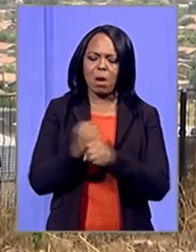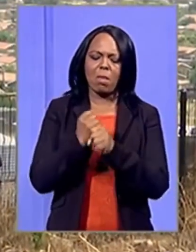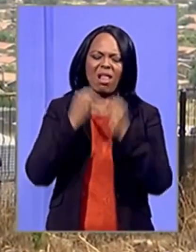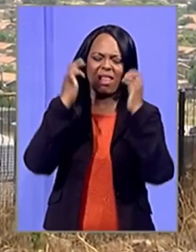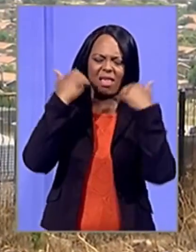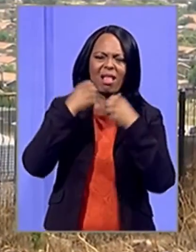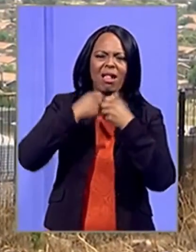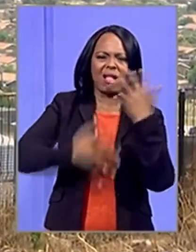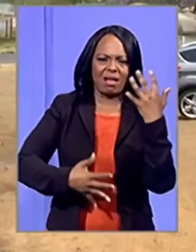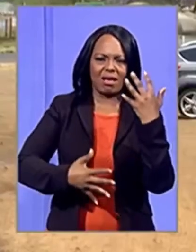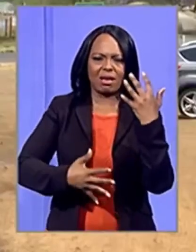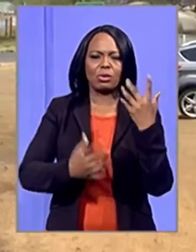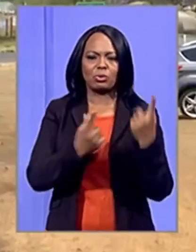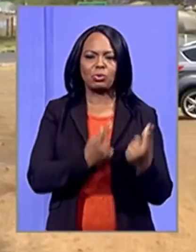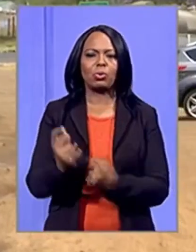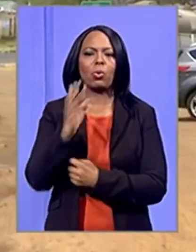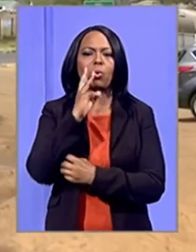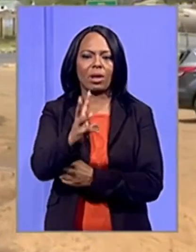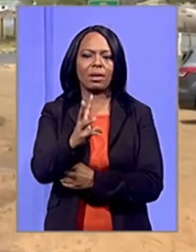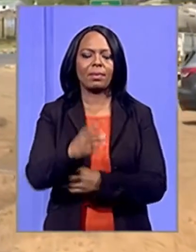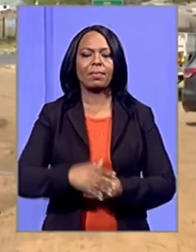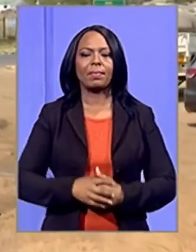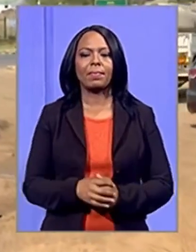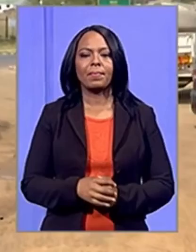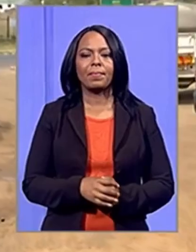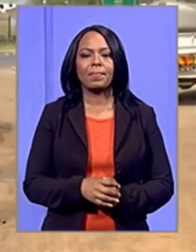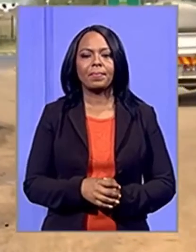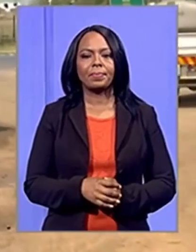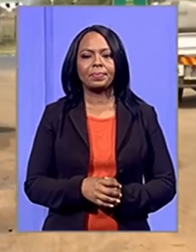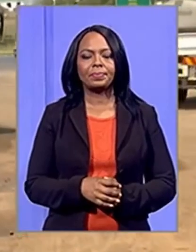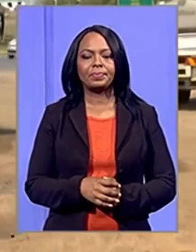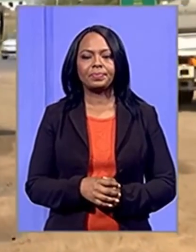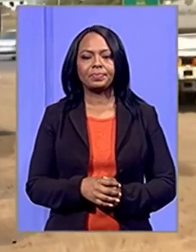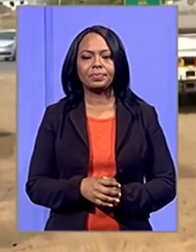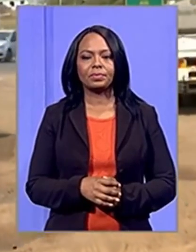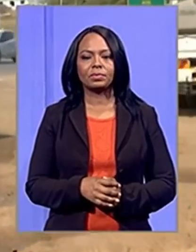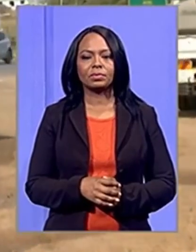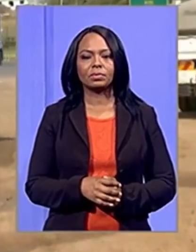e santseng e batla go baakangwa. Molemo wa SABC News, Cullinan.